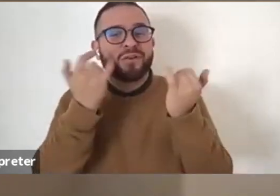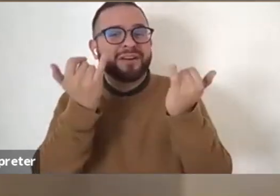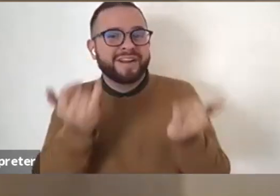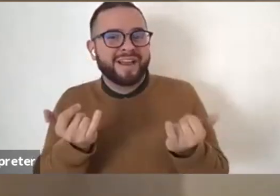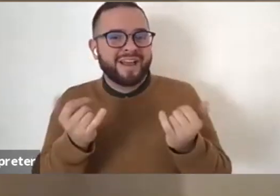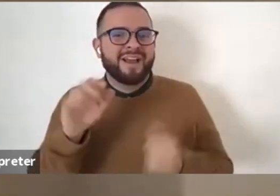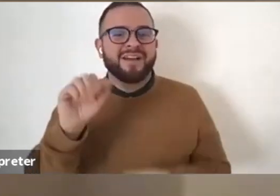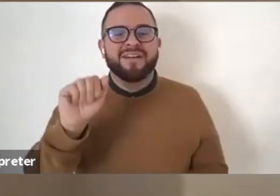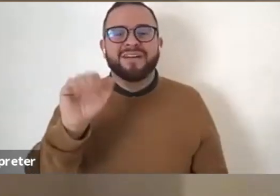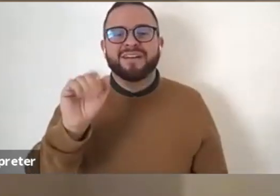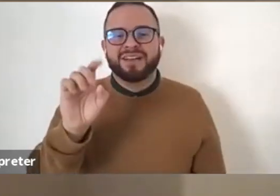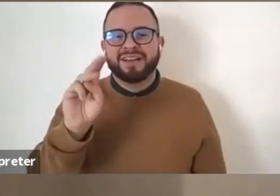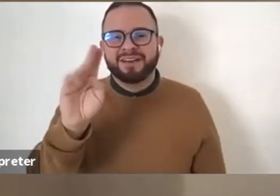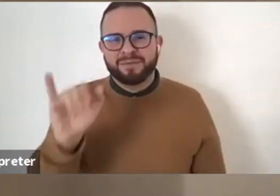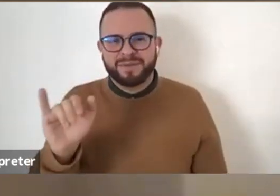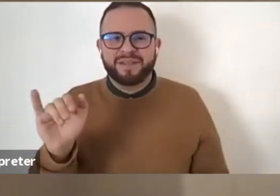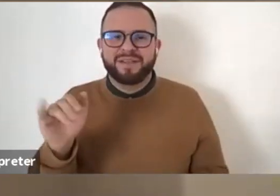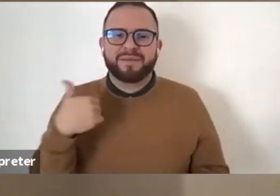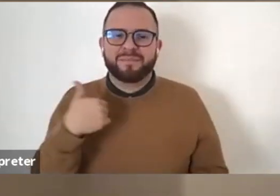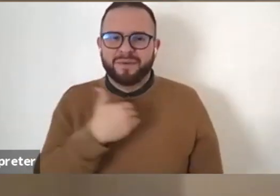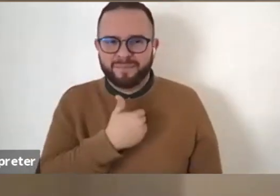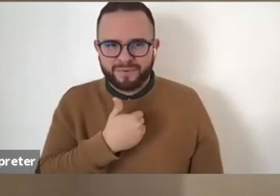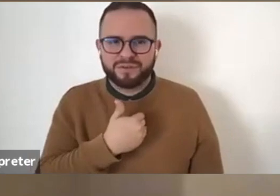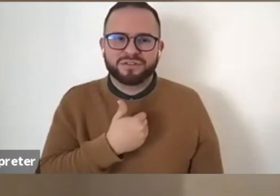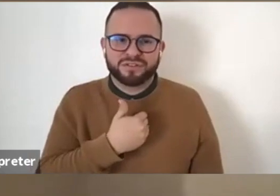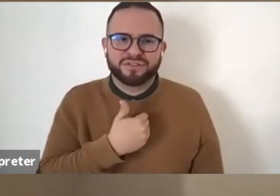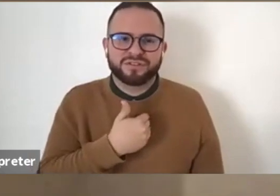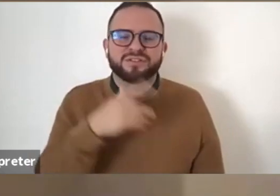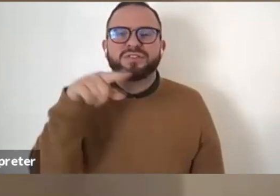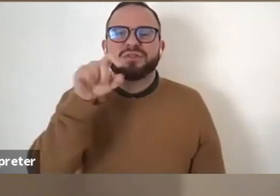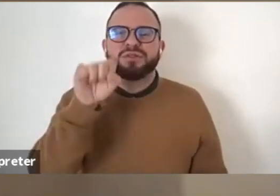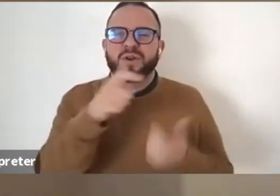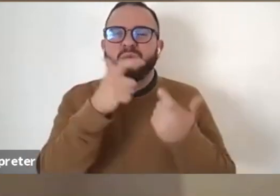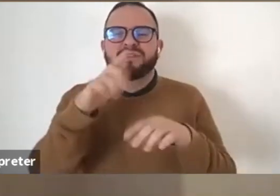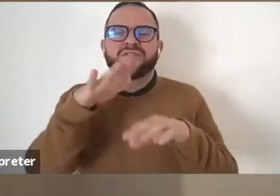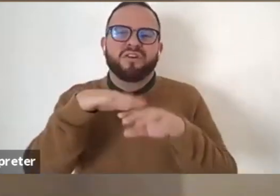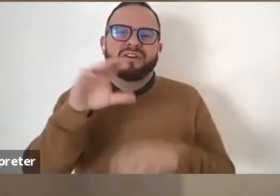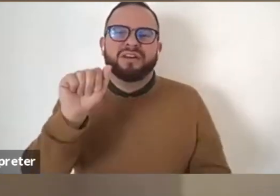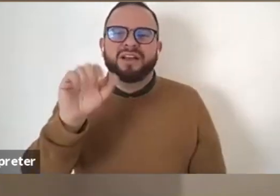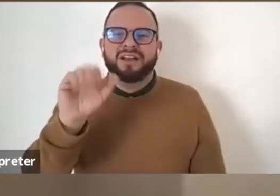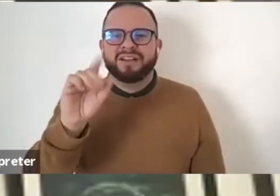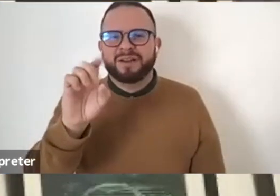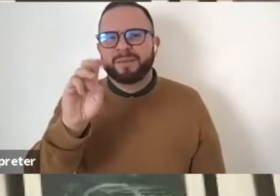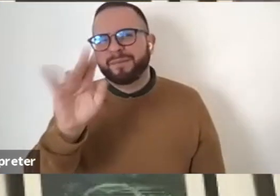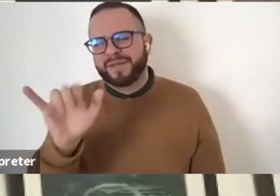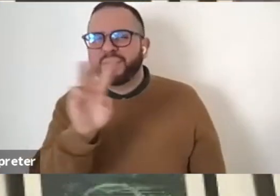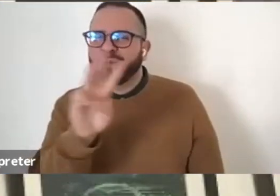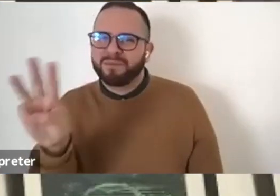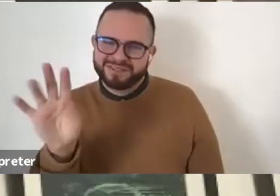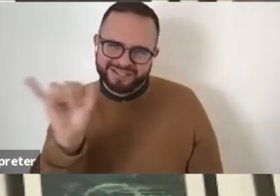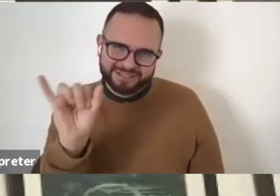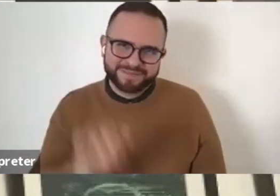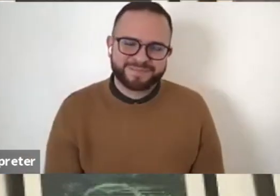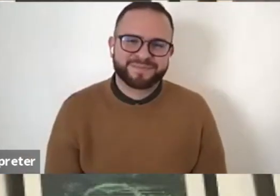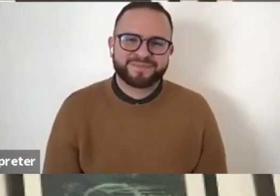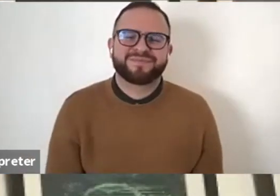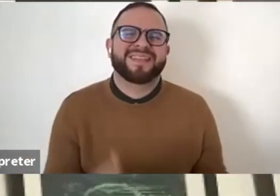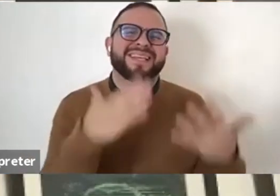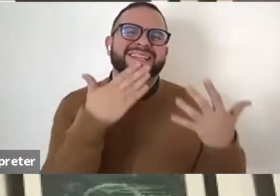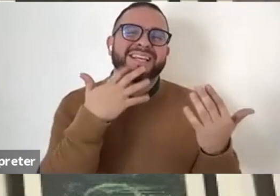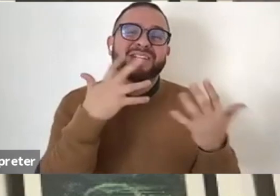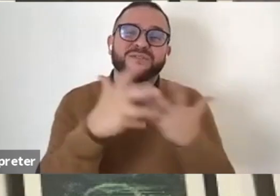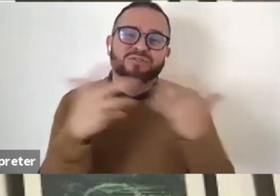watch Never Gonna Snow Again on Academy website. Thank you so much. Well, I want to say thank